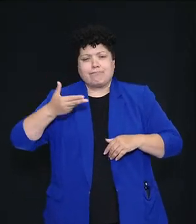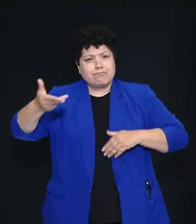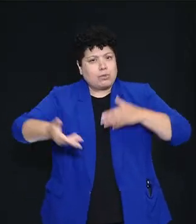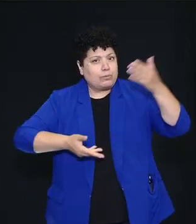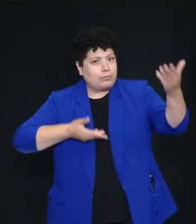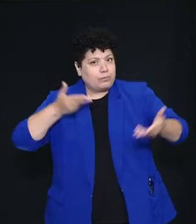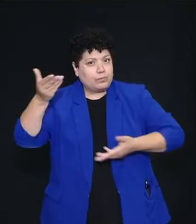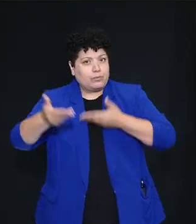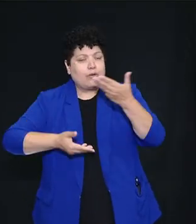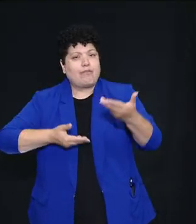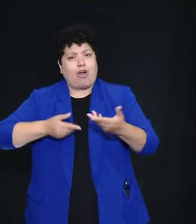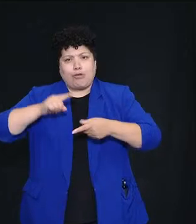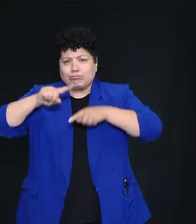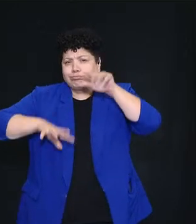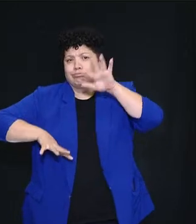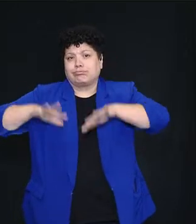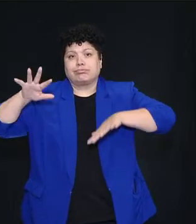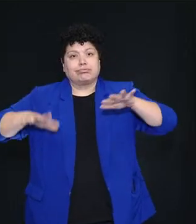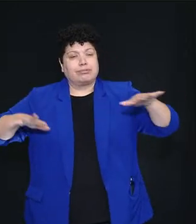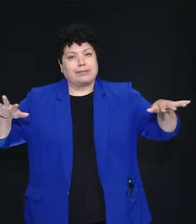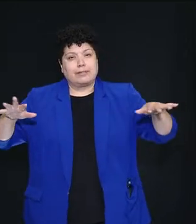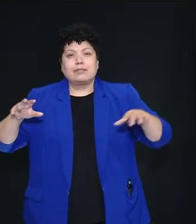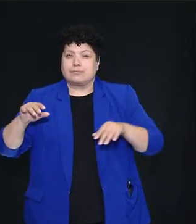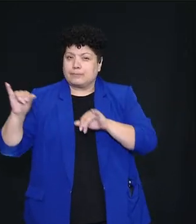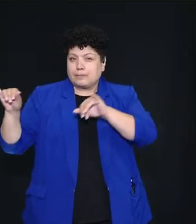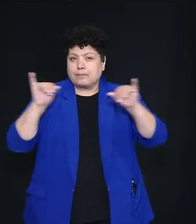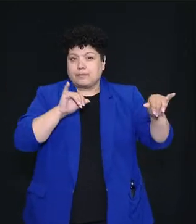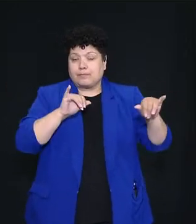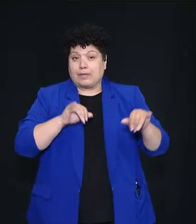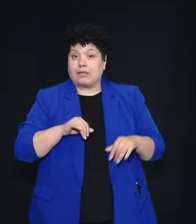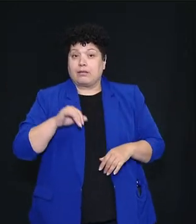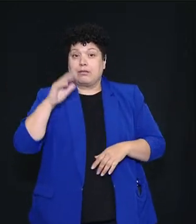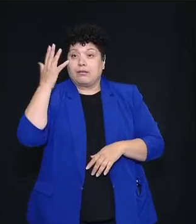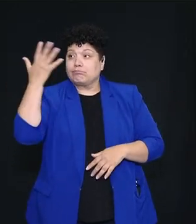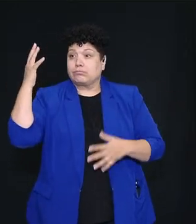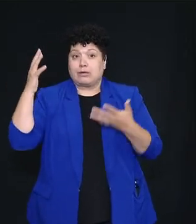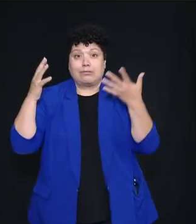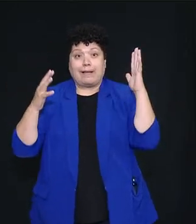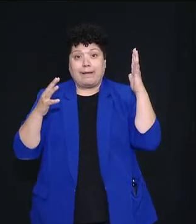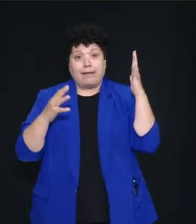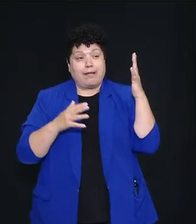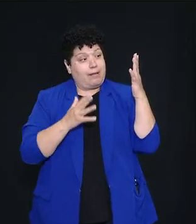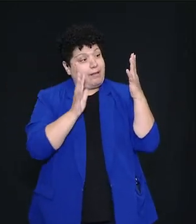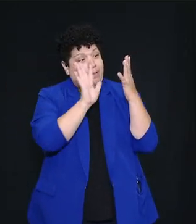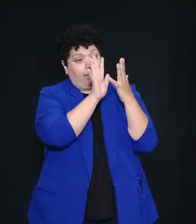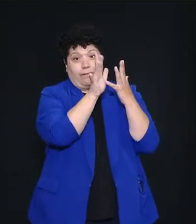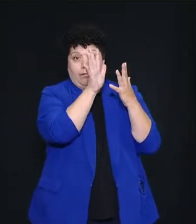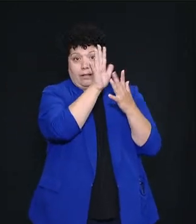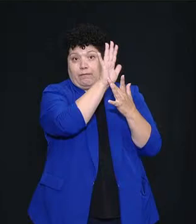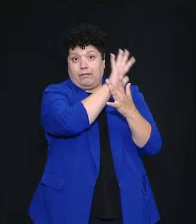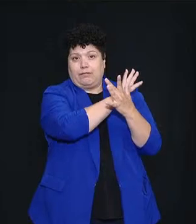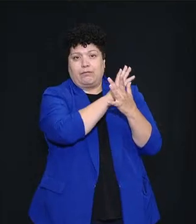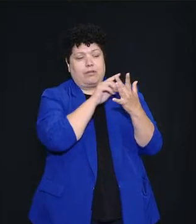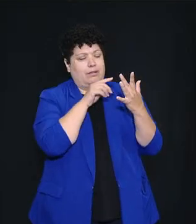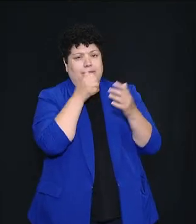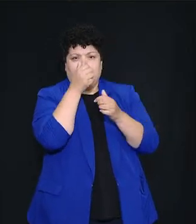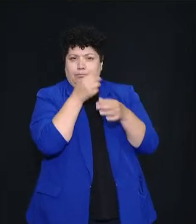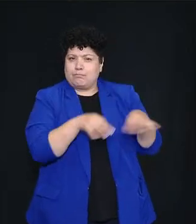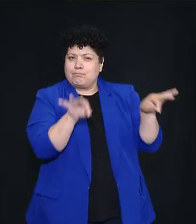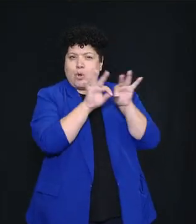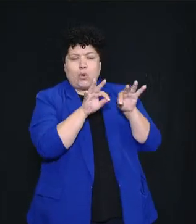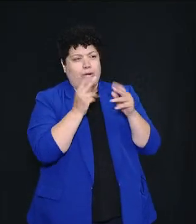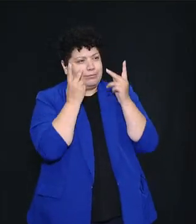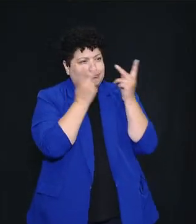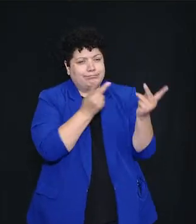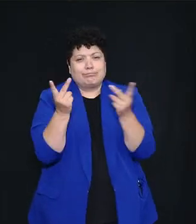inclusive. And just as every leaf is fundamental for the luxuriant foliage of the